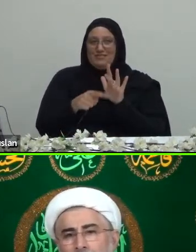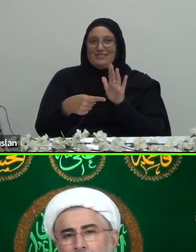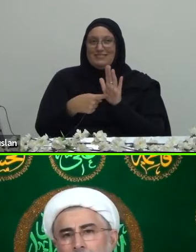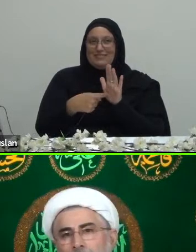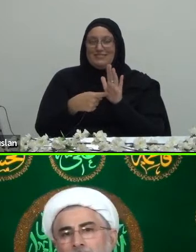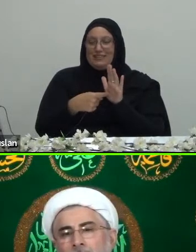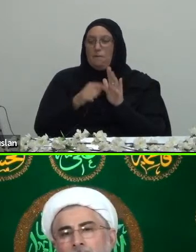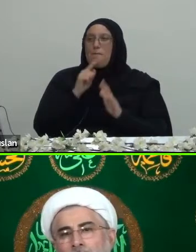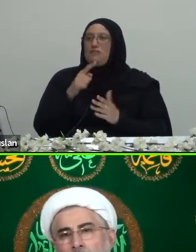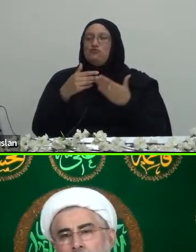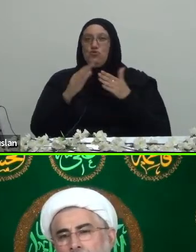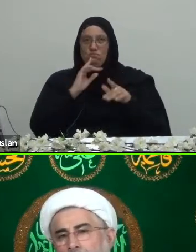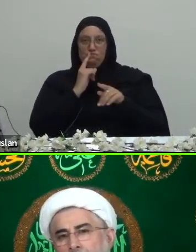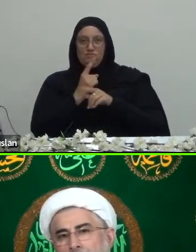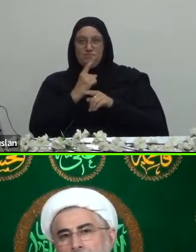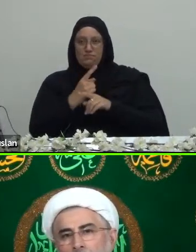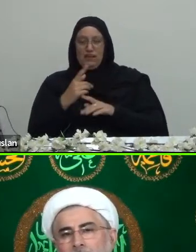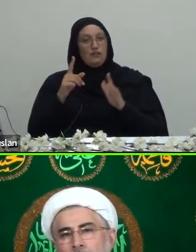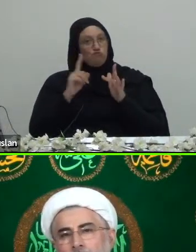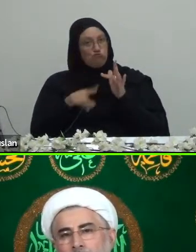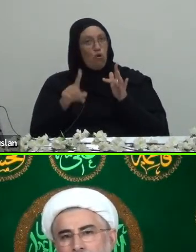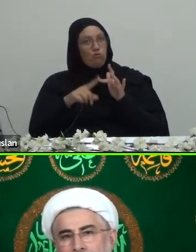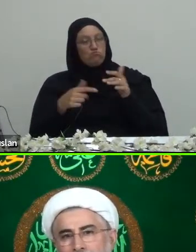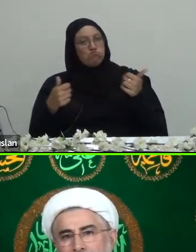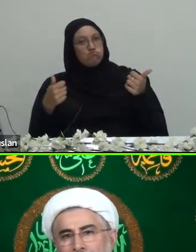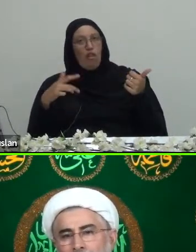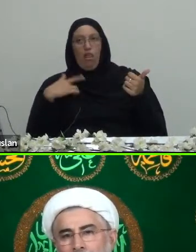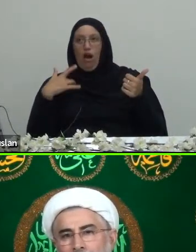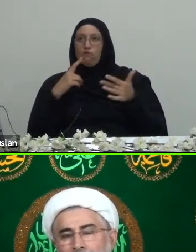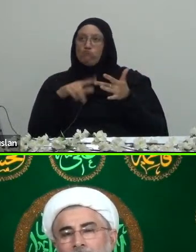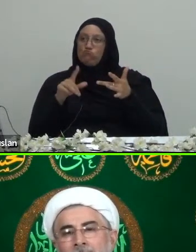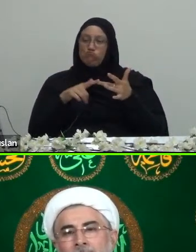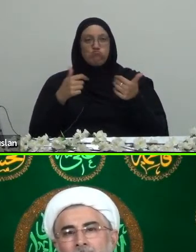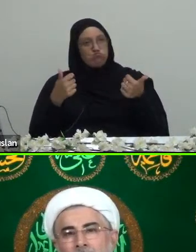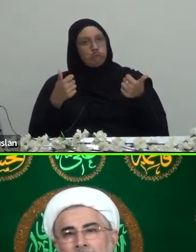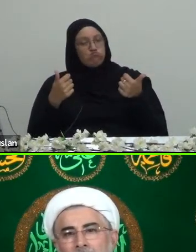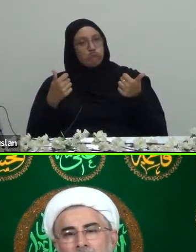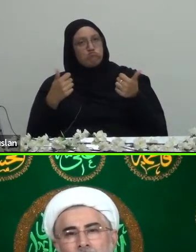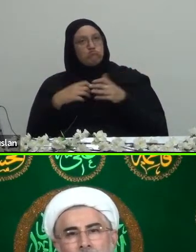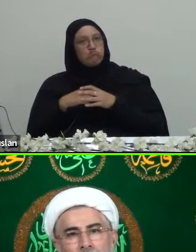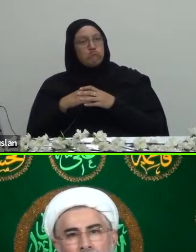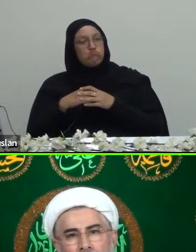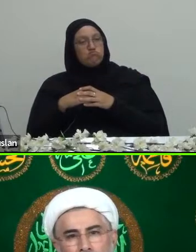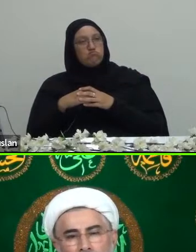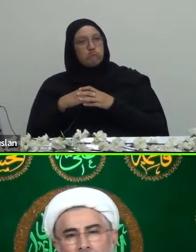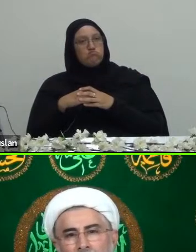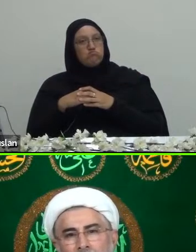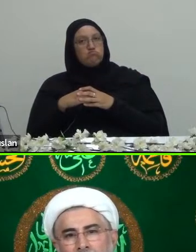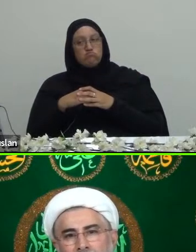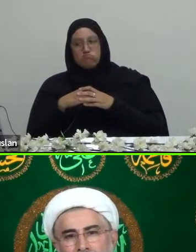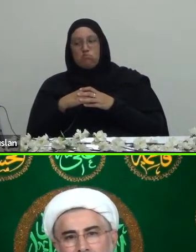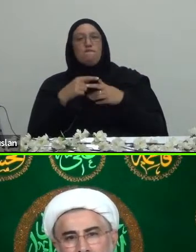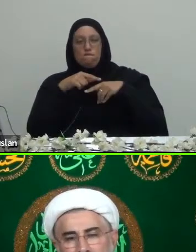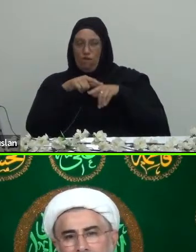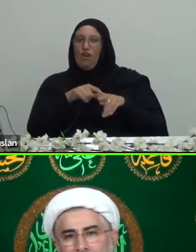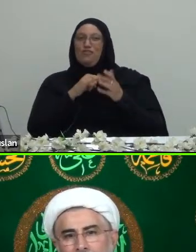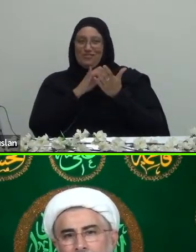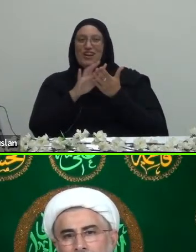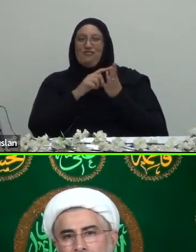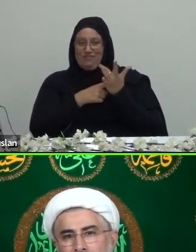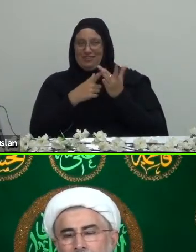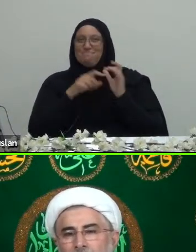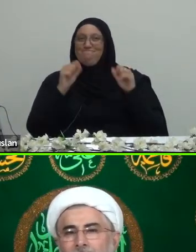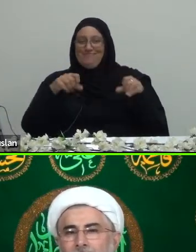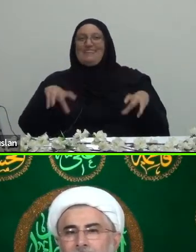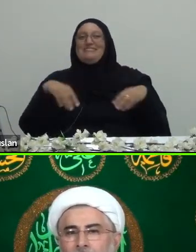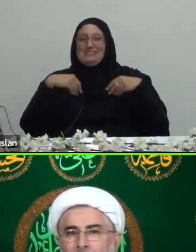in general, insurance and life insurance is an example of that, is in compliance and is